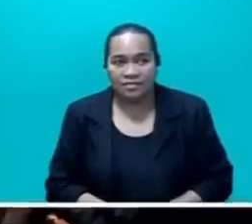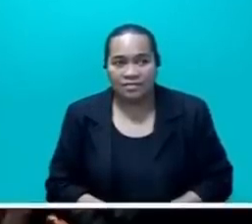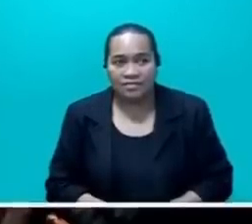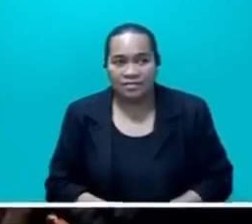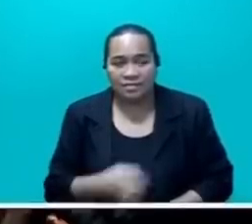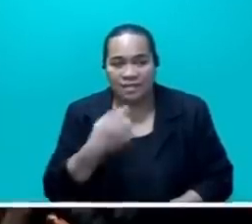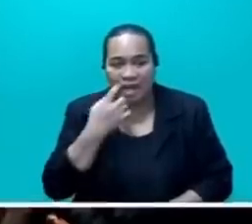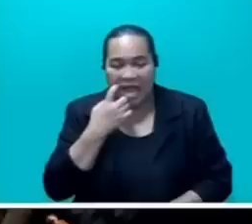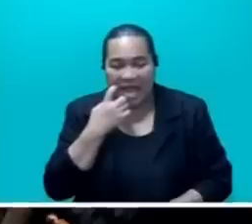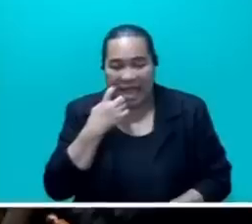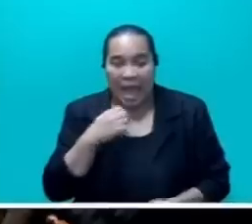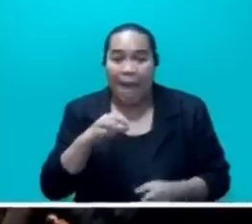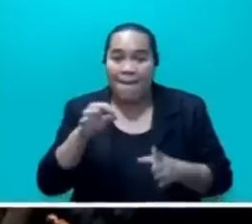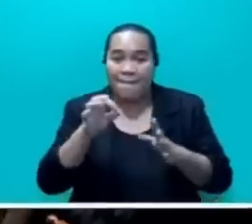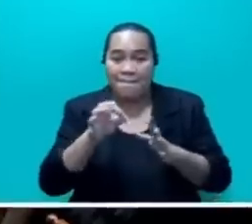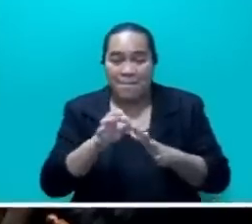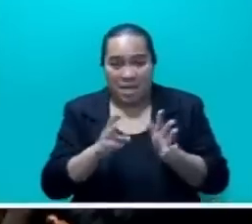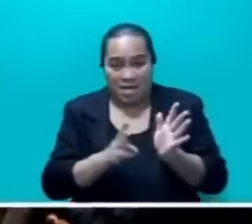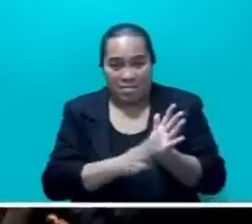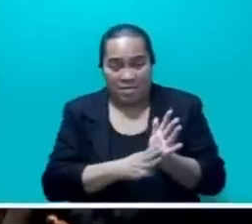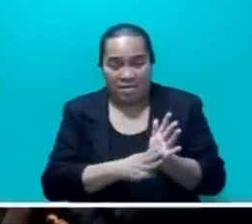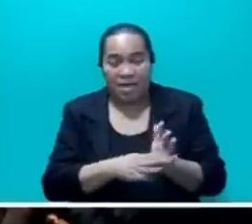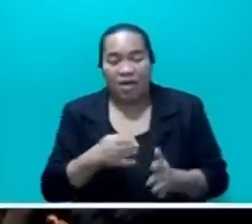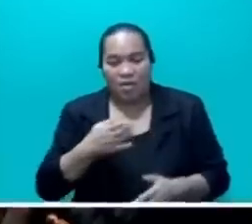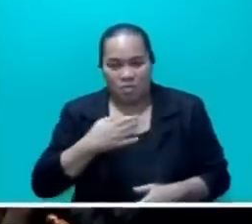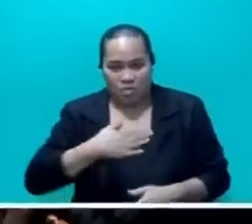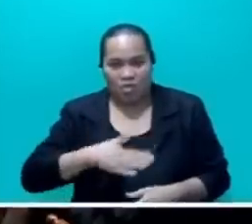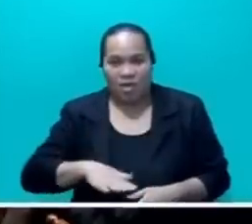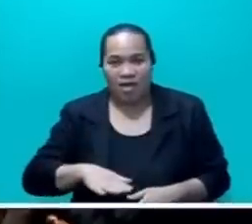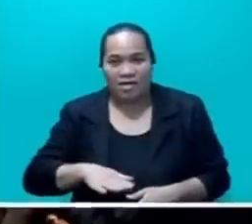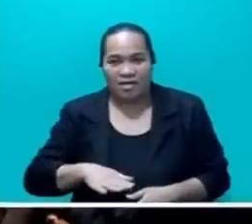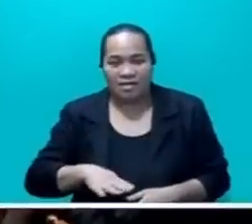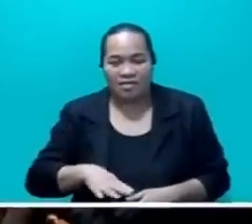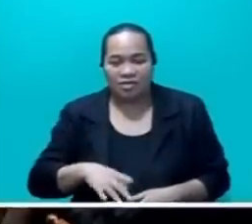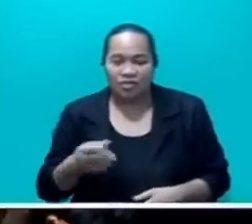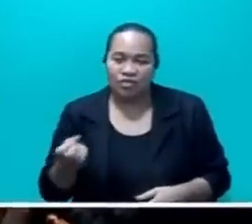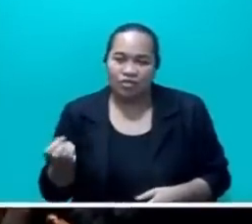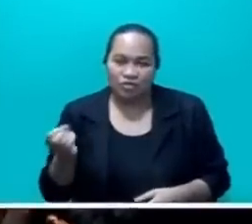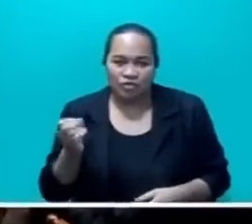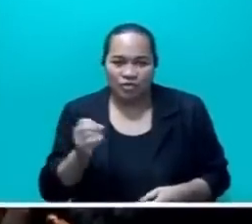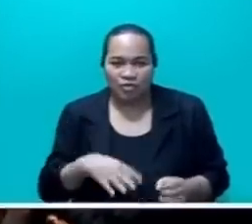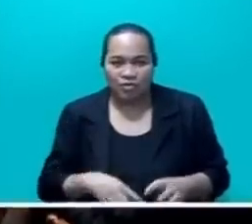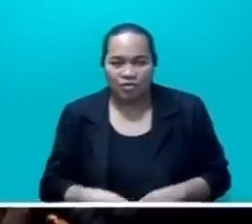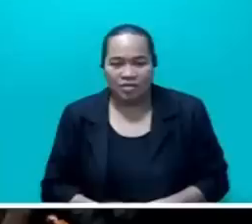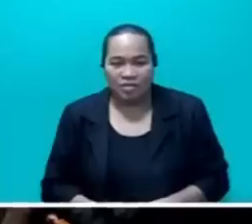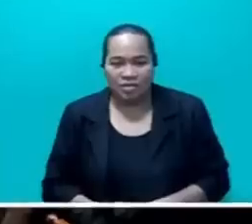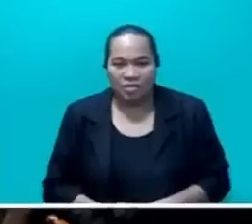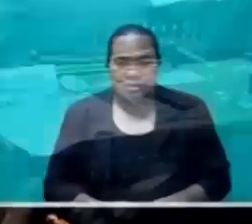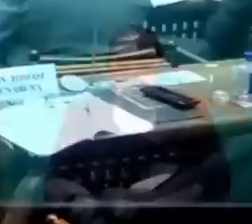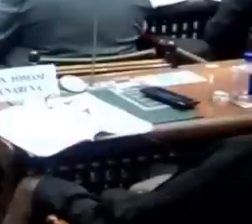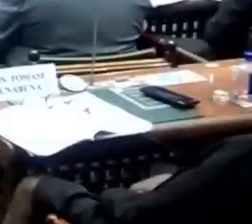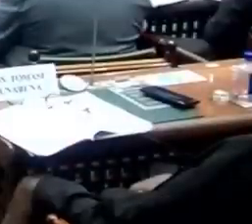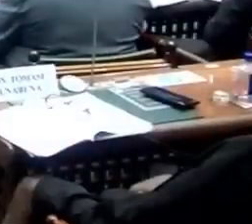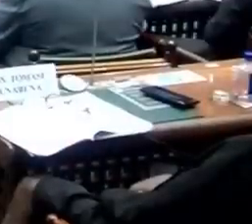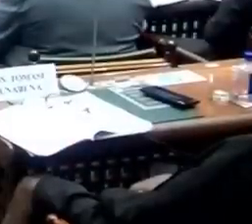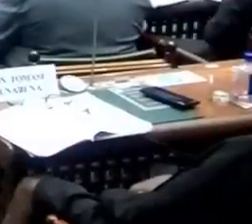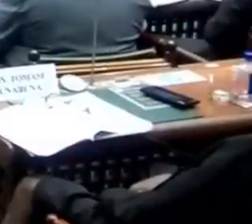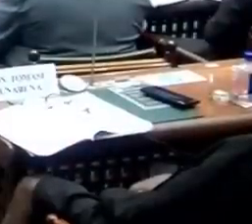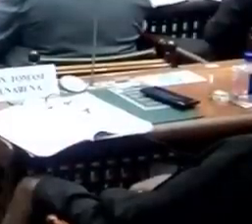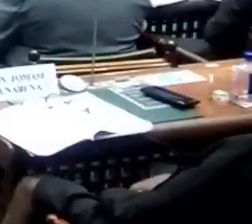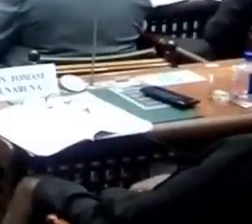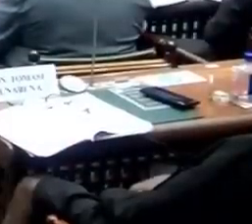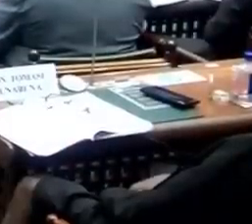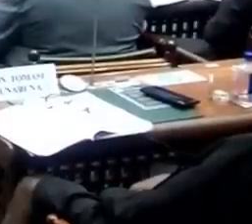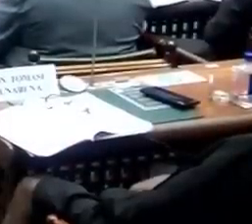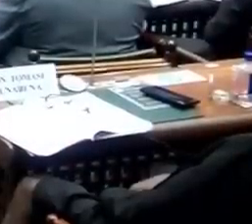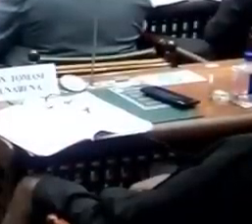The Honourable Prime Minister would also like to make a contribution. And afterwards, I will invite Professor